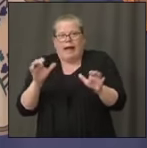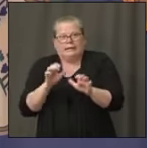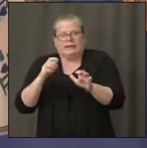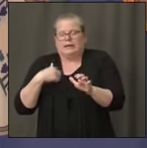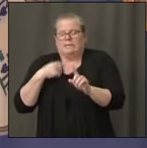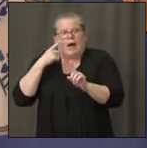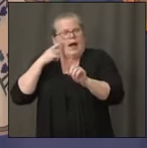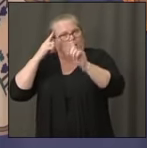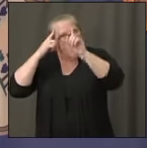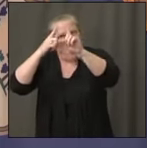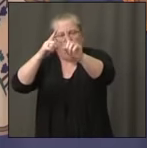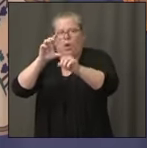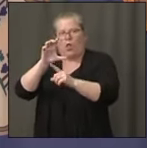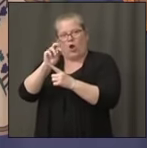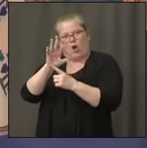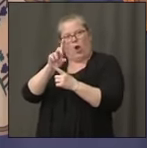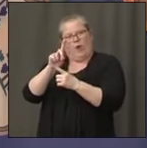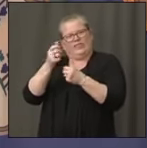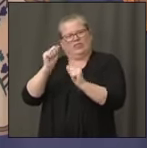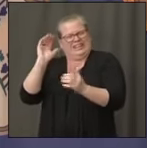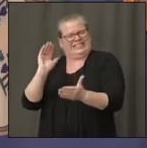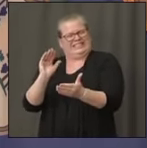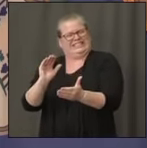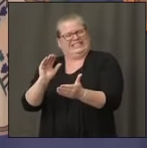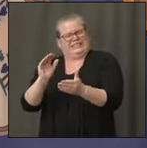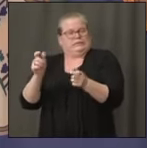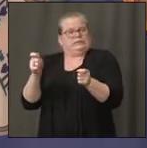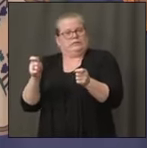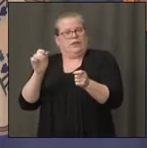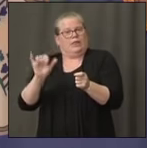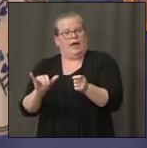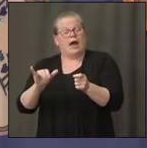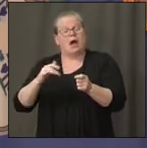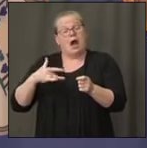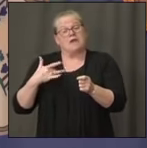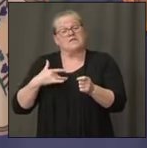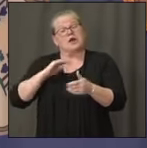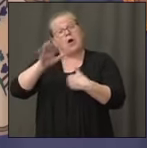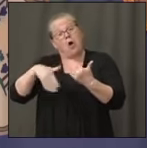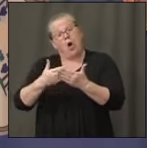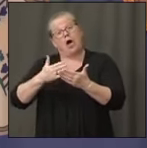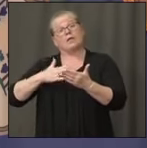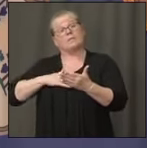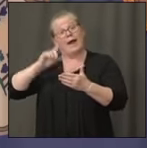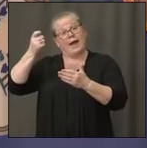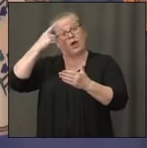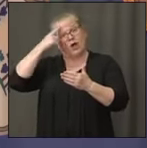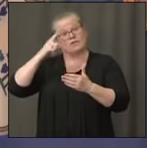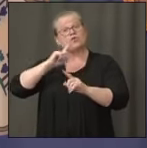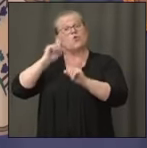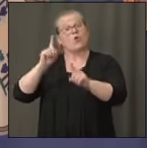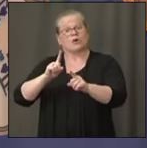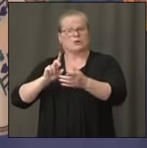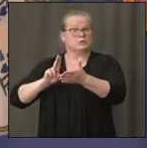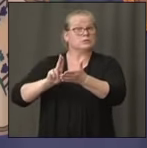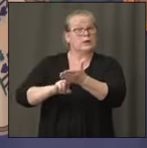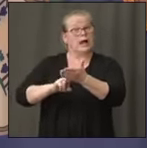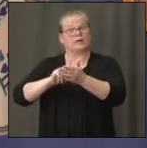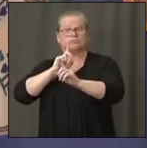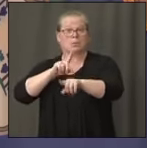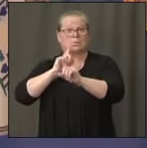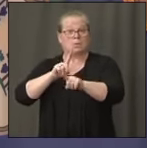legislative granted me will be done in about, you know, September, I think. And legislature's coming in, so I'll have a chance to talk to them again.